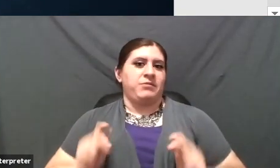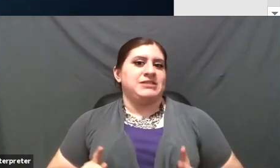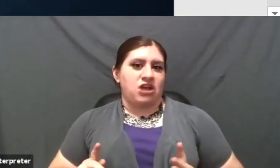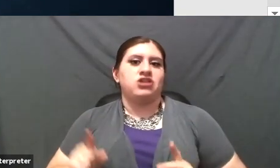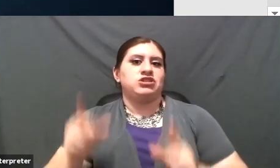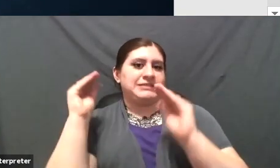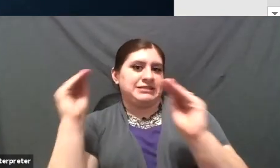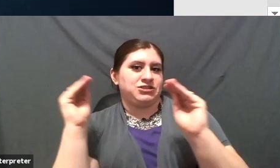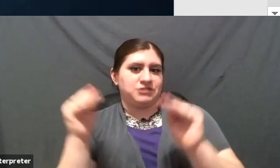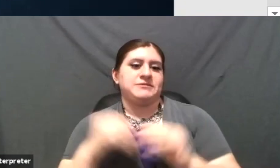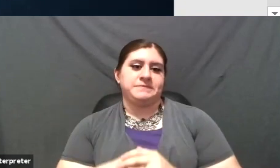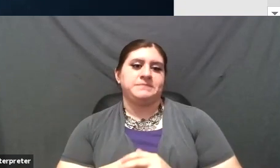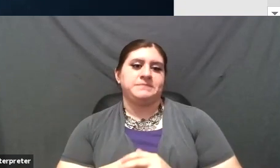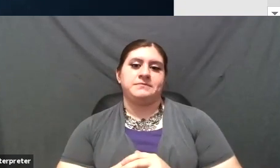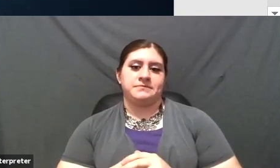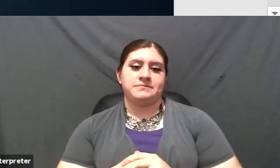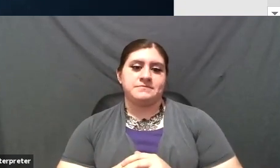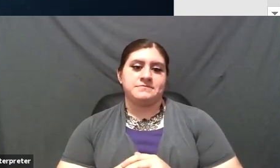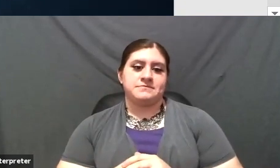service-based courses as well.